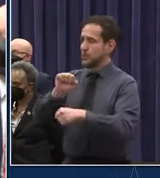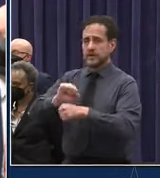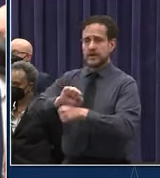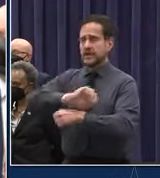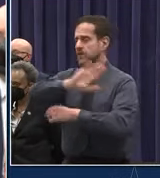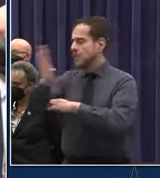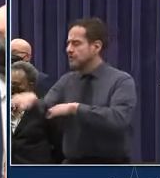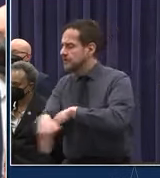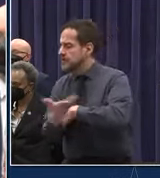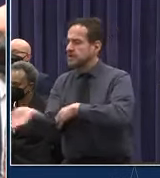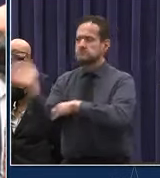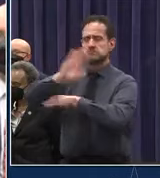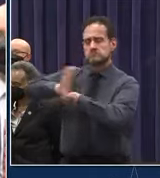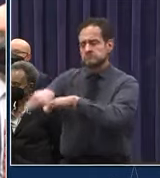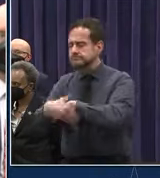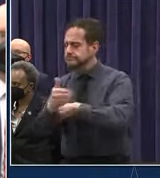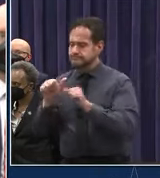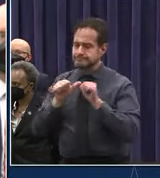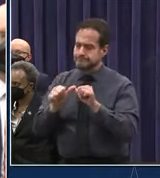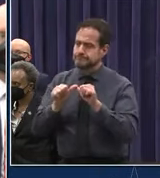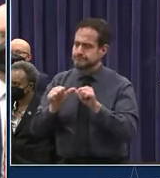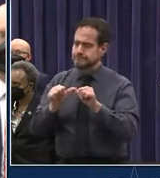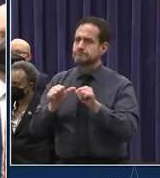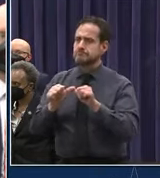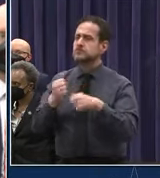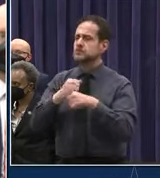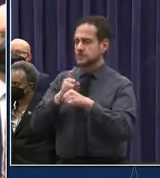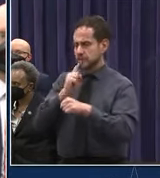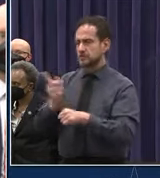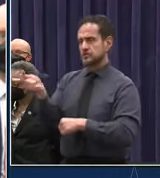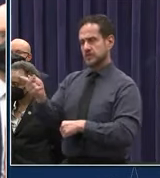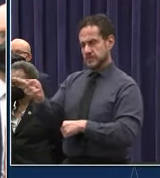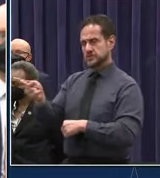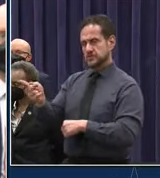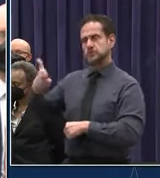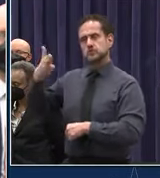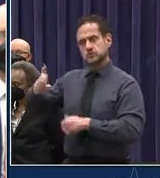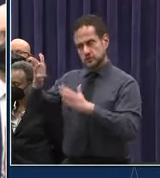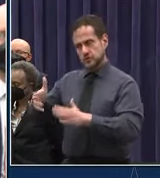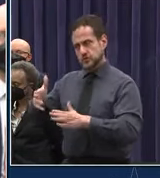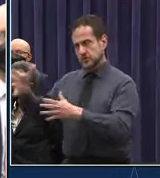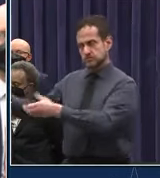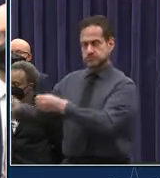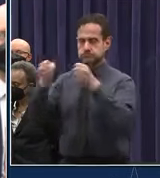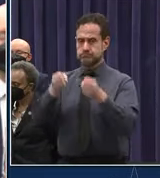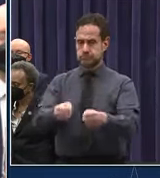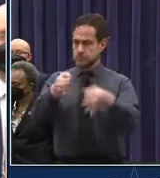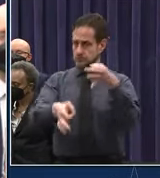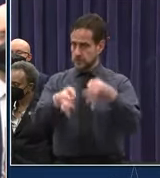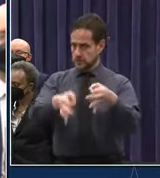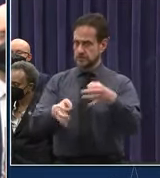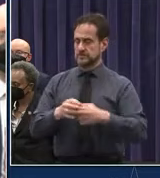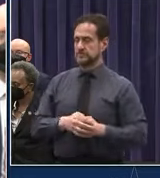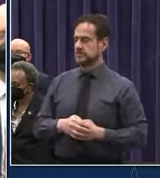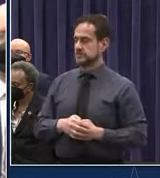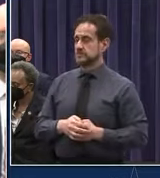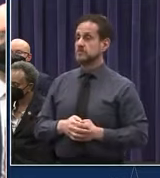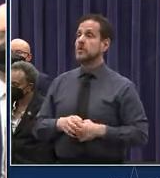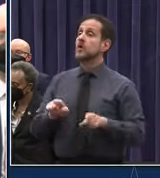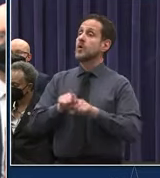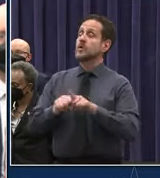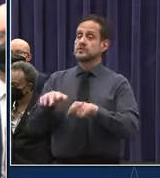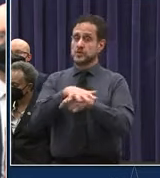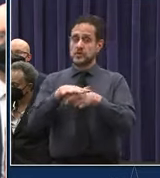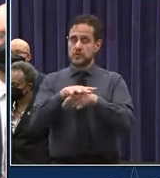relentlessly to be able to bring these offenders to justice. Or the hard work of our area technology centers,